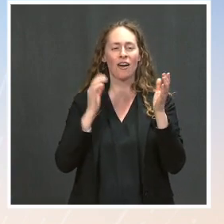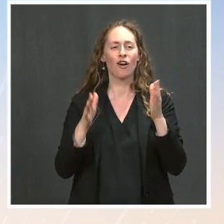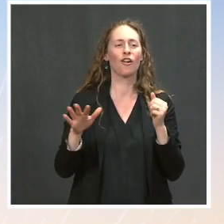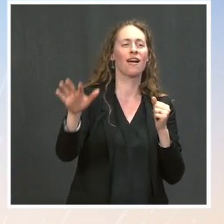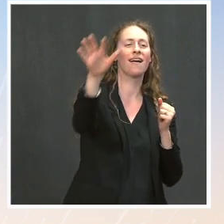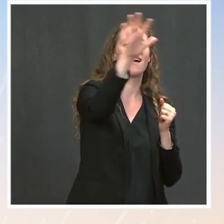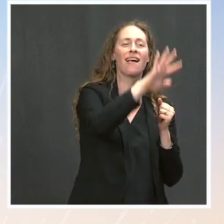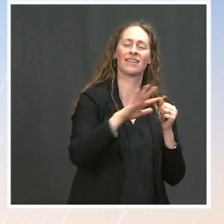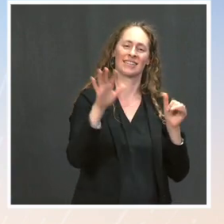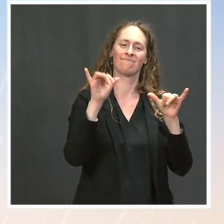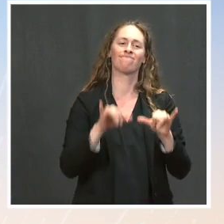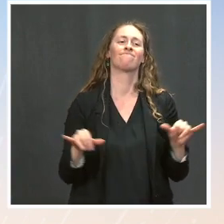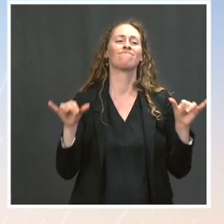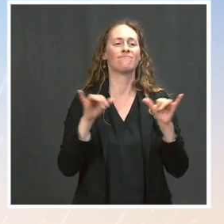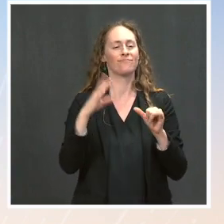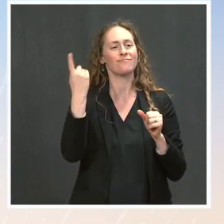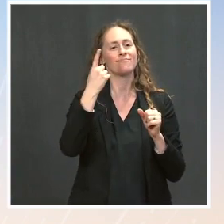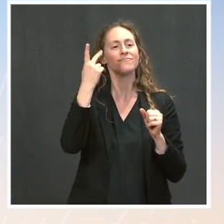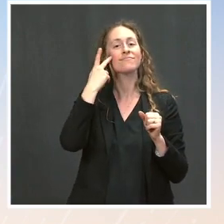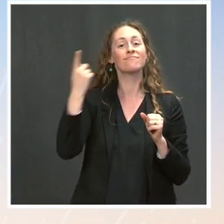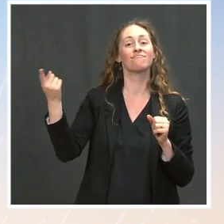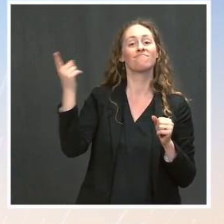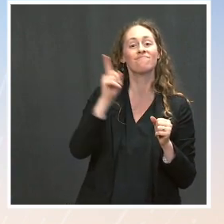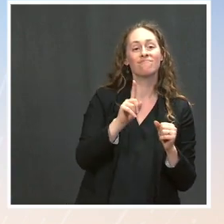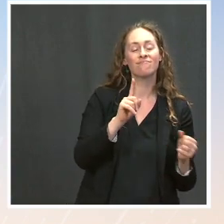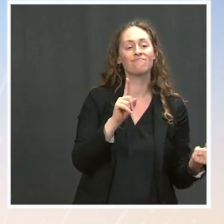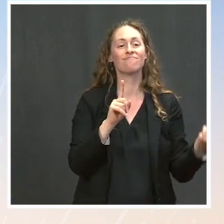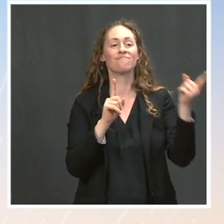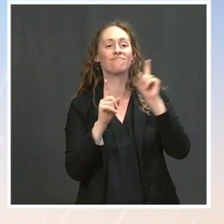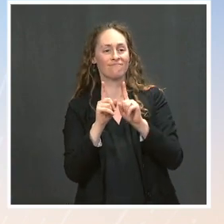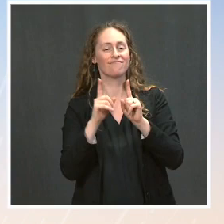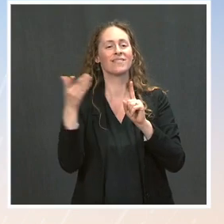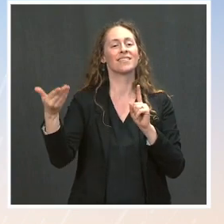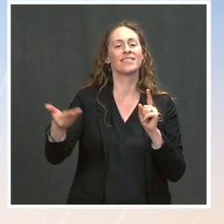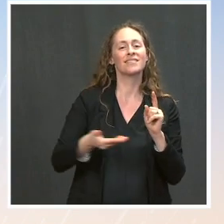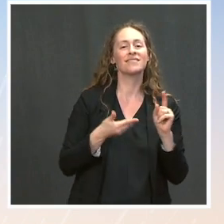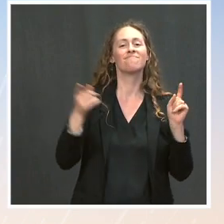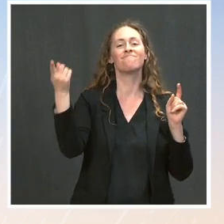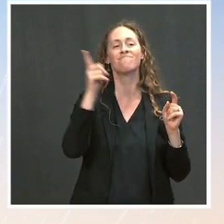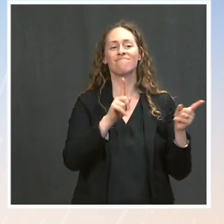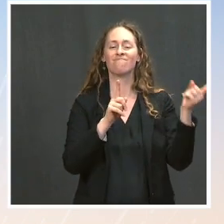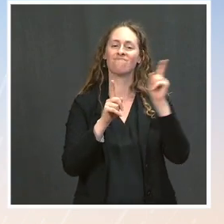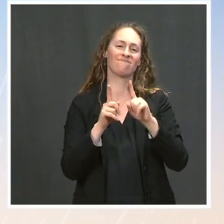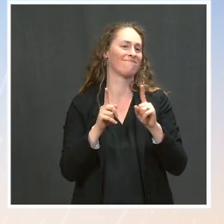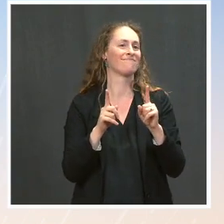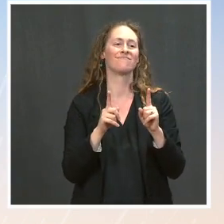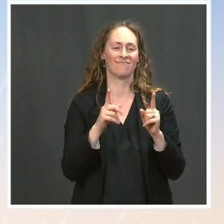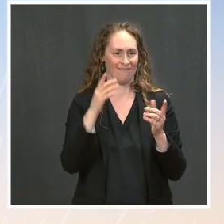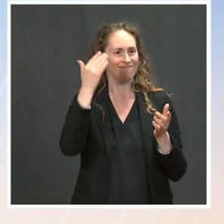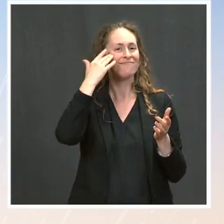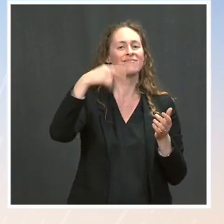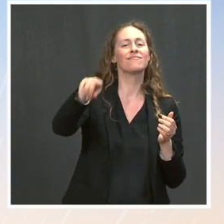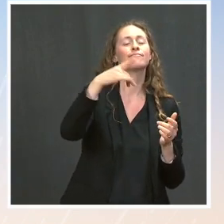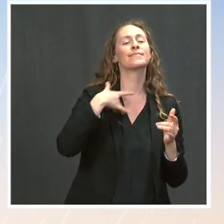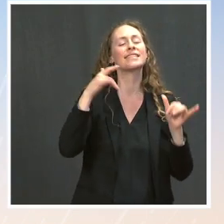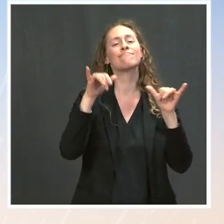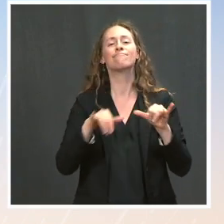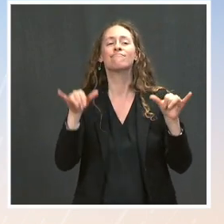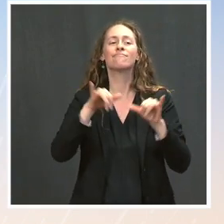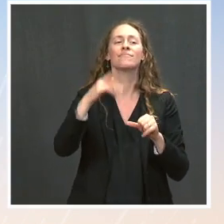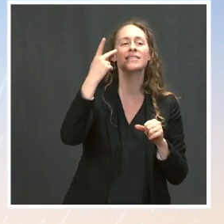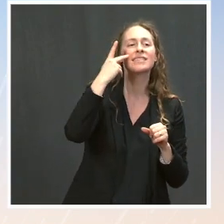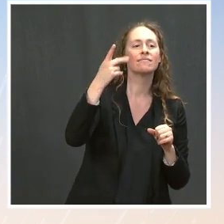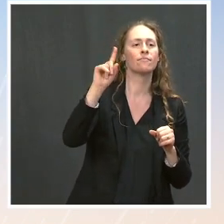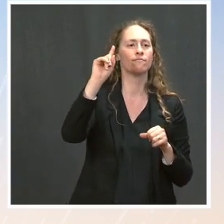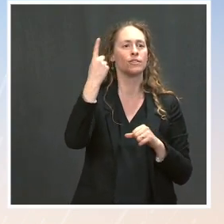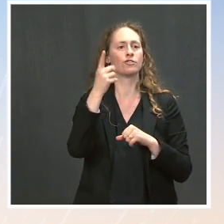seeing guests for all of these members of Congress. They're used to seeing, which is always an important part of the speech, a First Lady's box